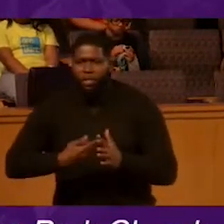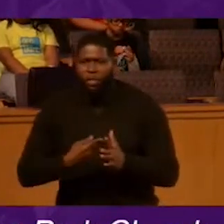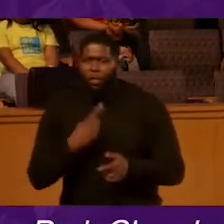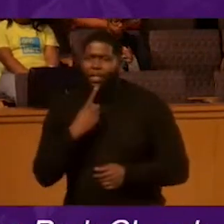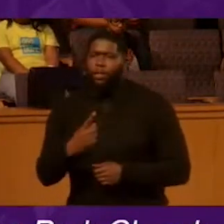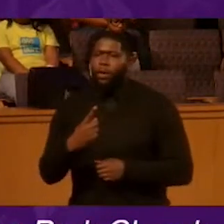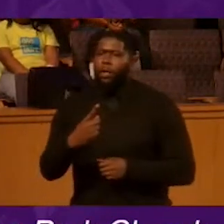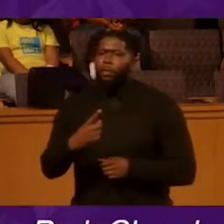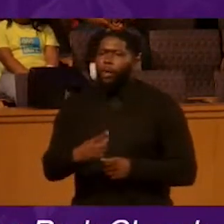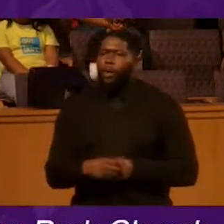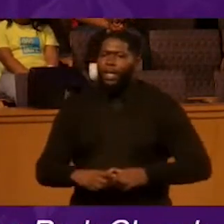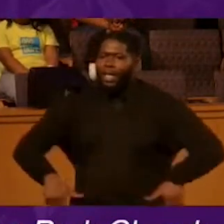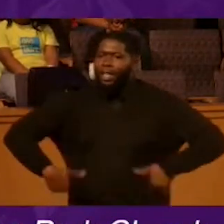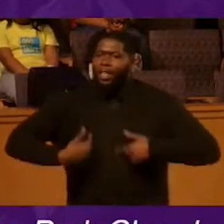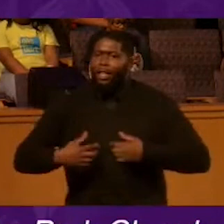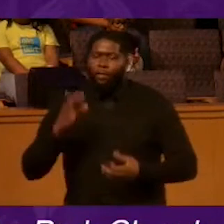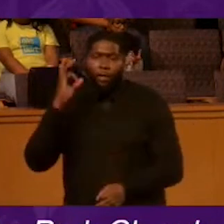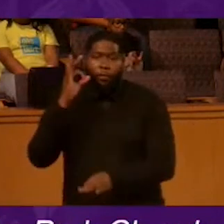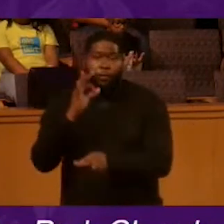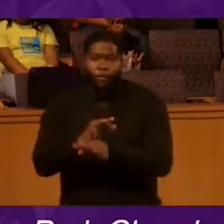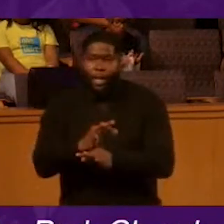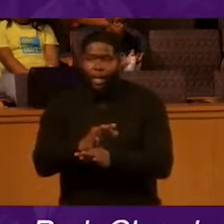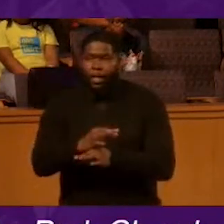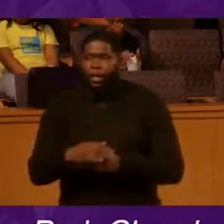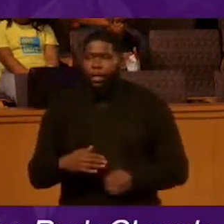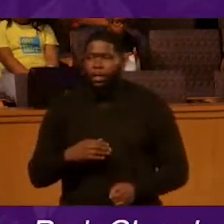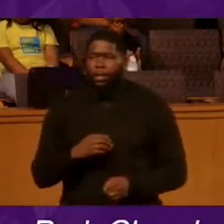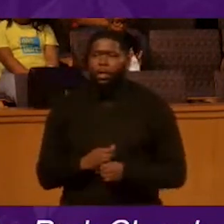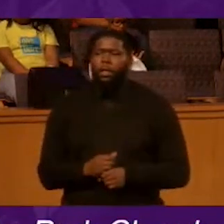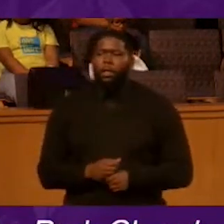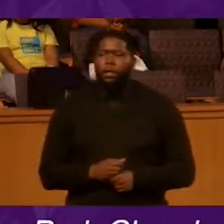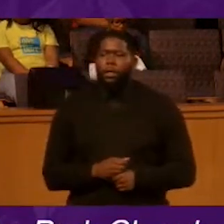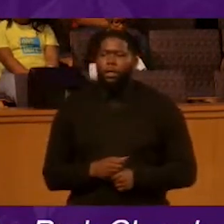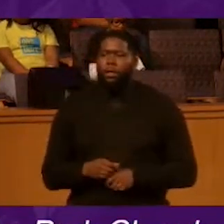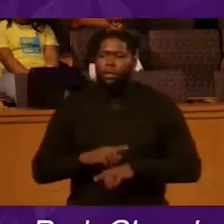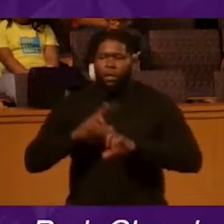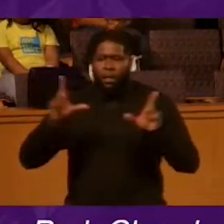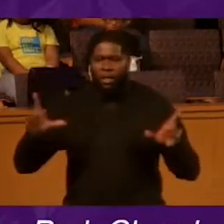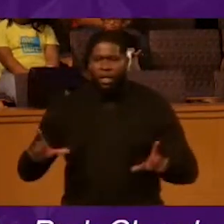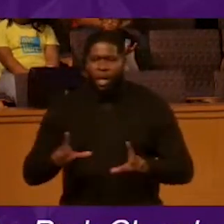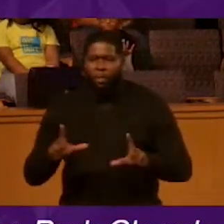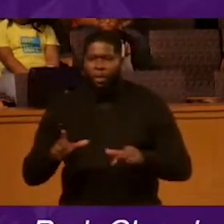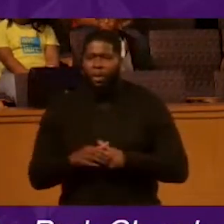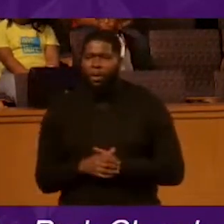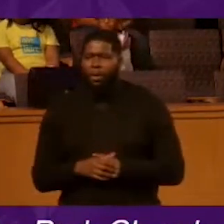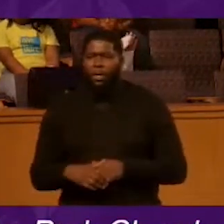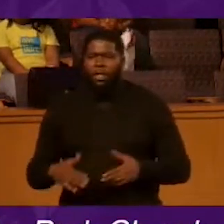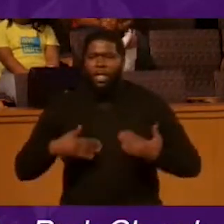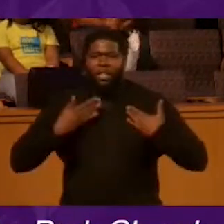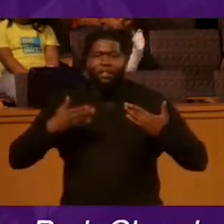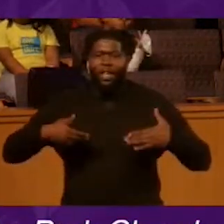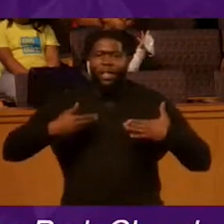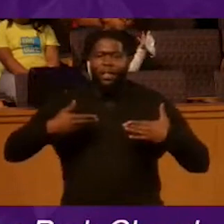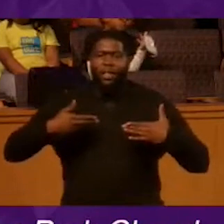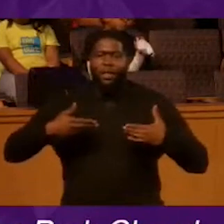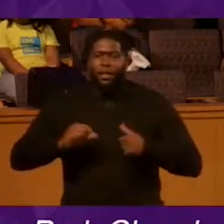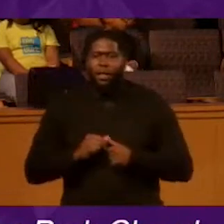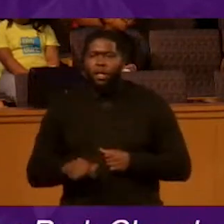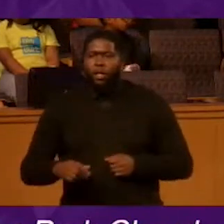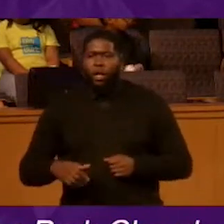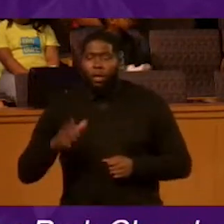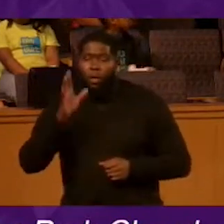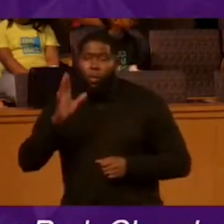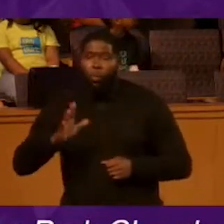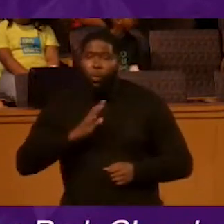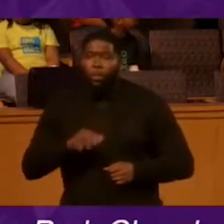talking about the Living Faith Library. Oh, wow. I'm so excited about the Living Faith Library. The women's ministry